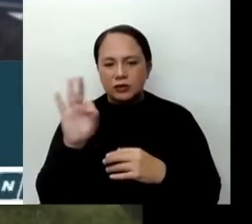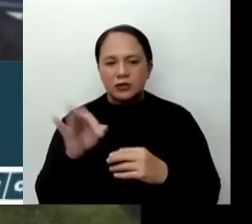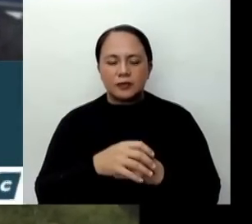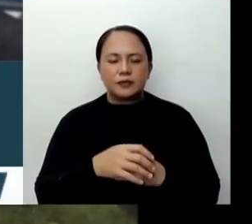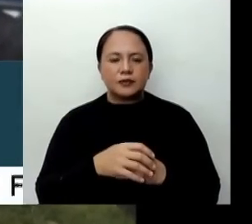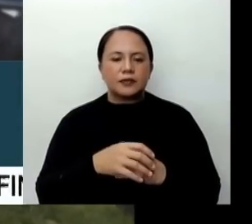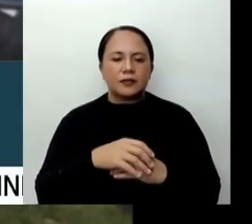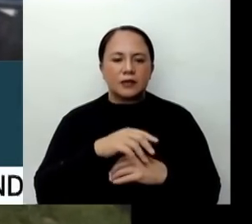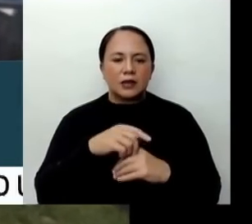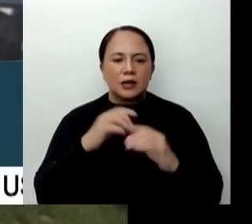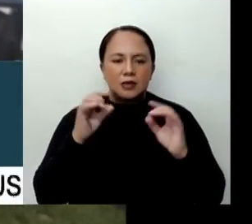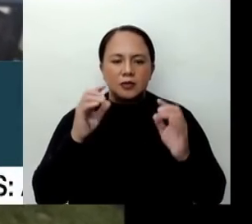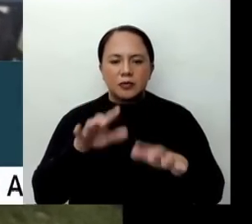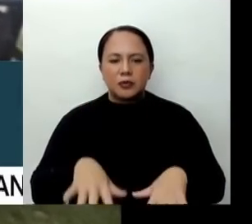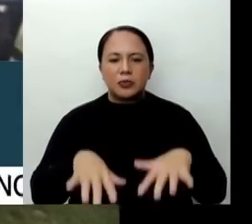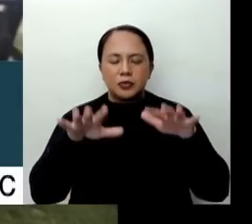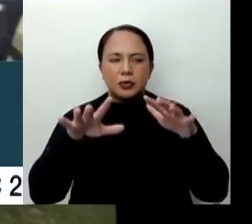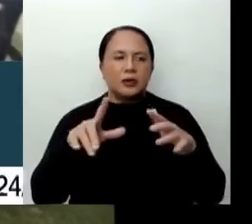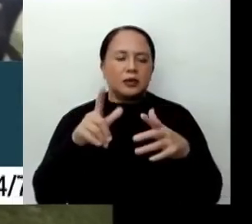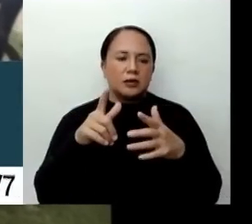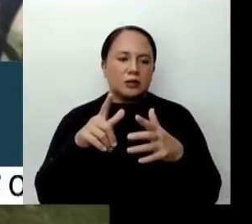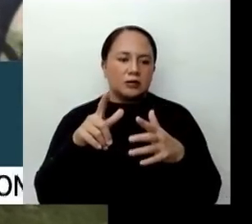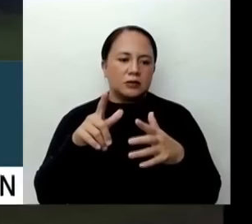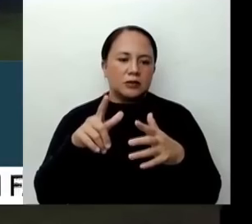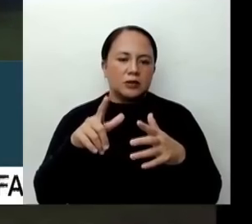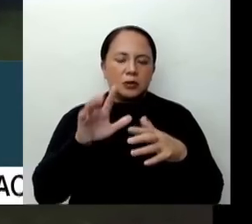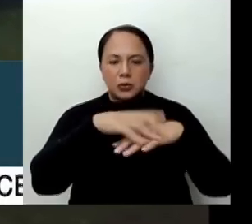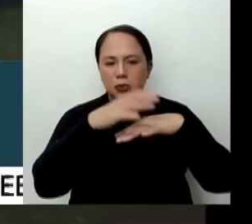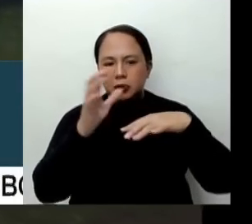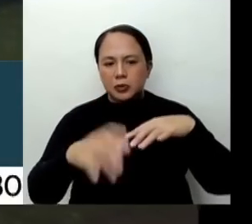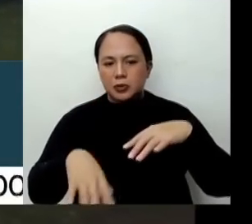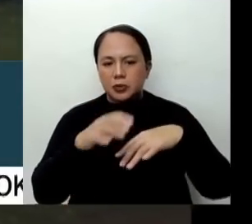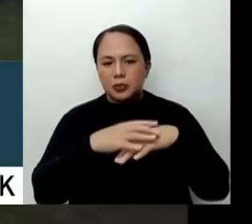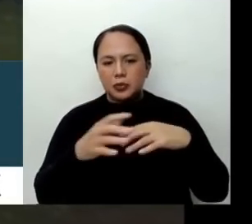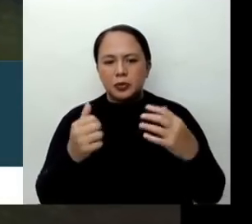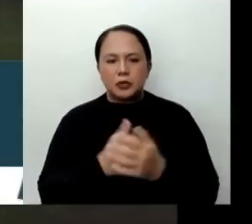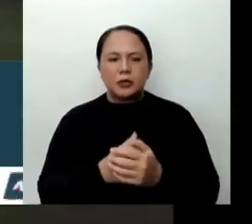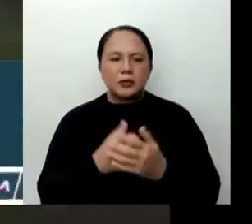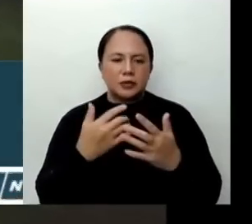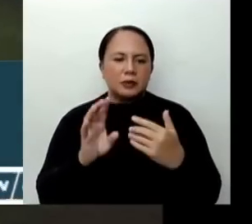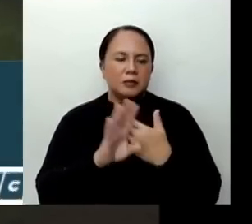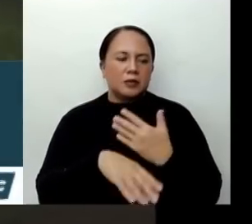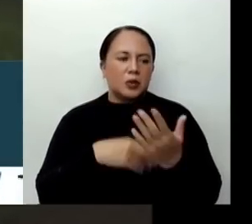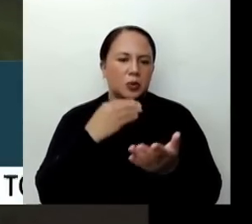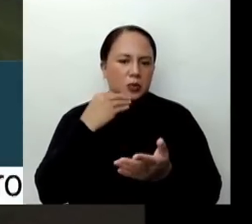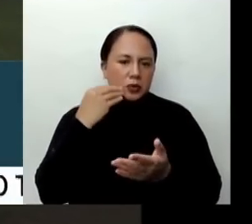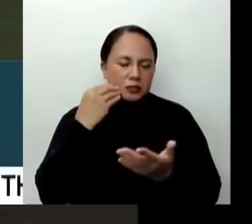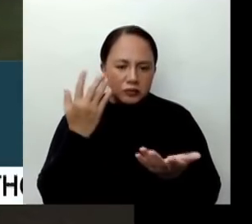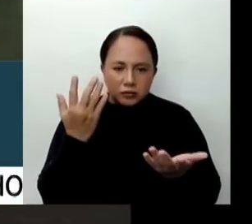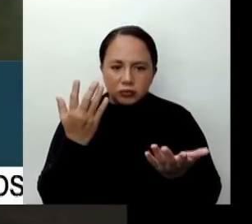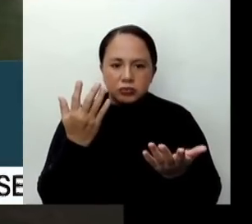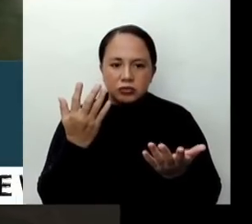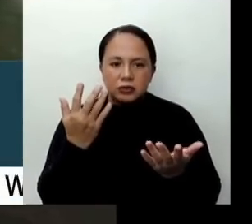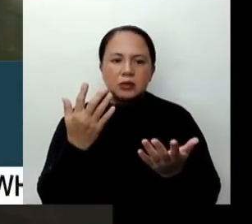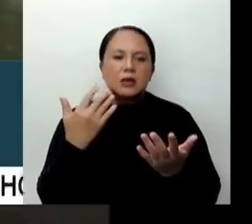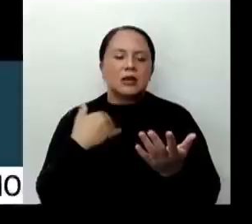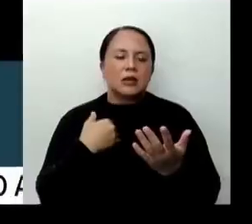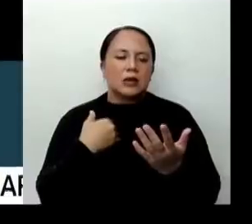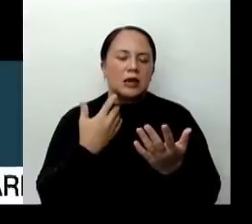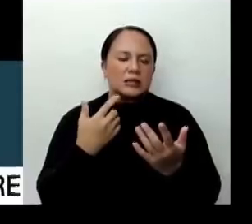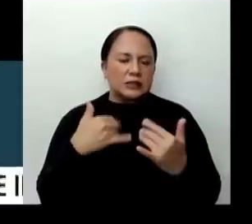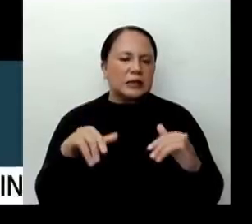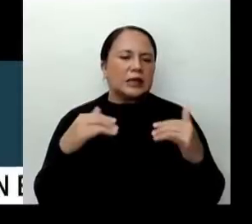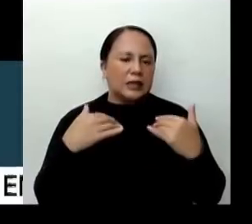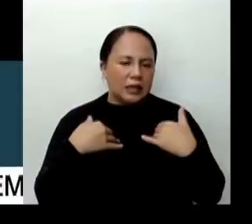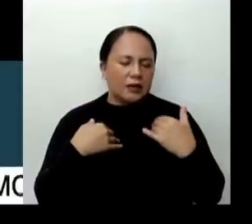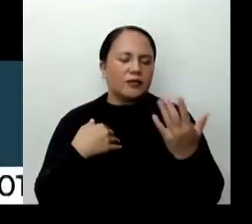possible flooding and landslide. Most of the families already returned home. However, the latest data released is that there are still 24